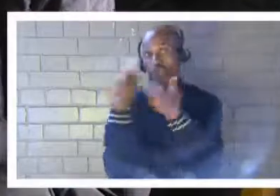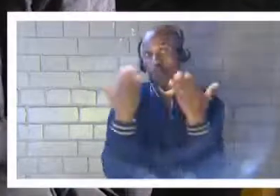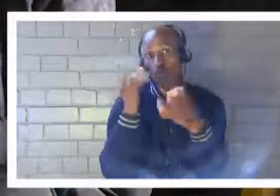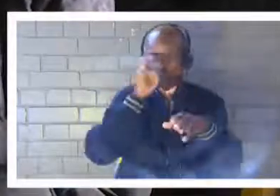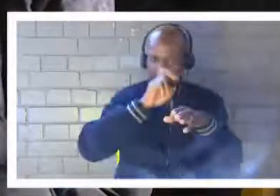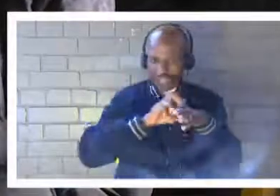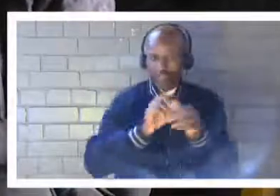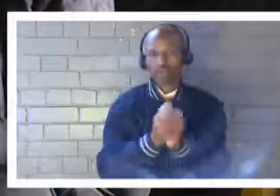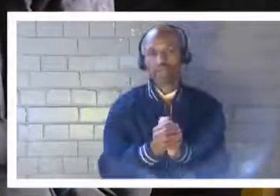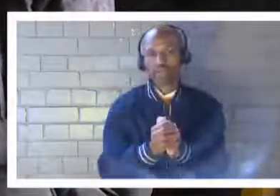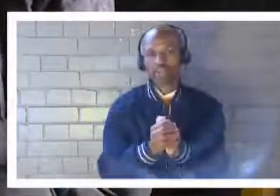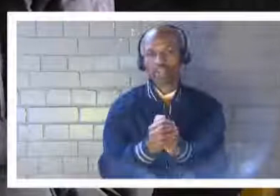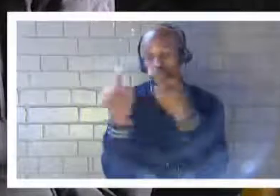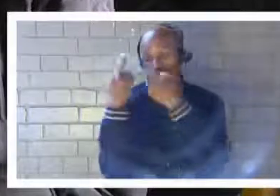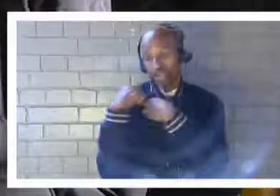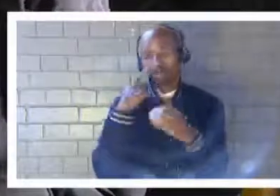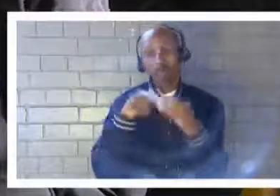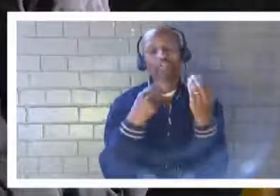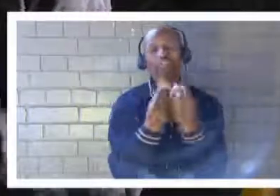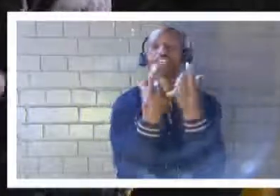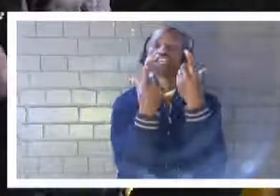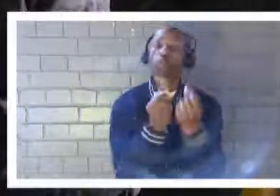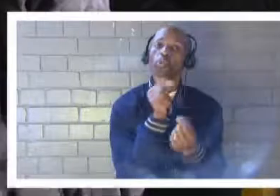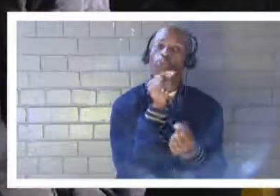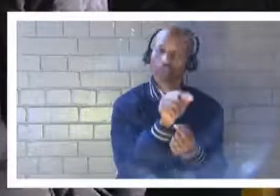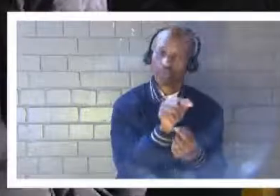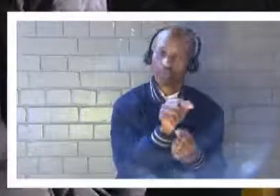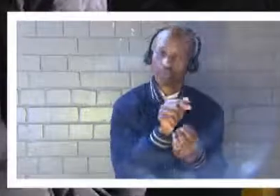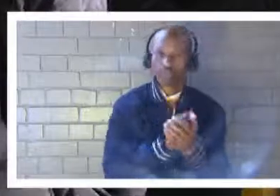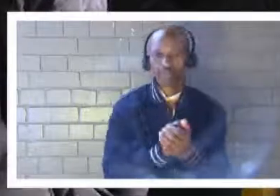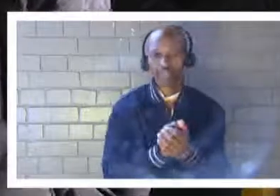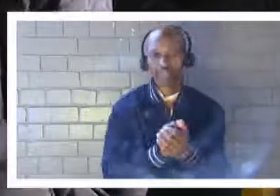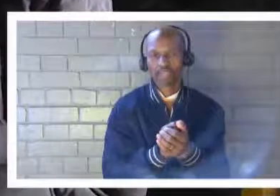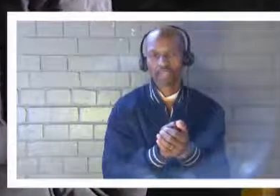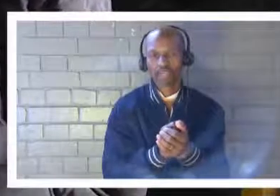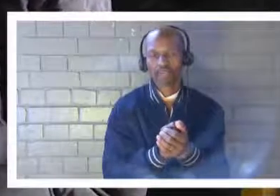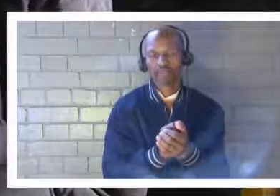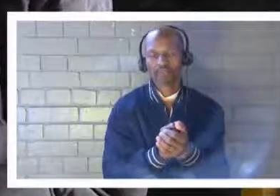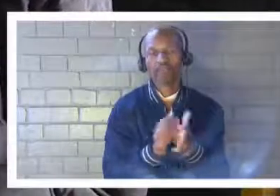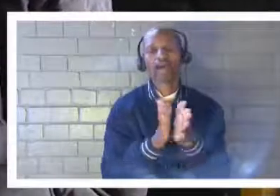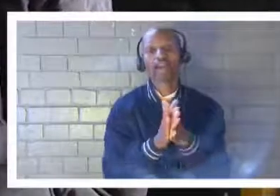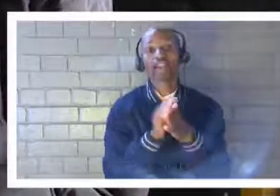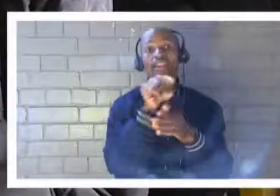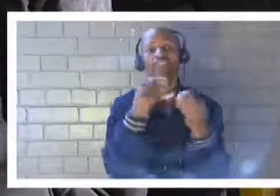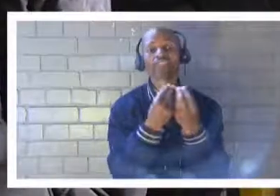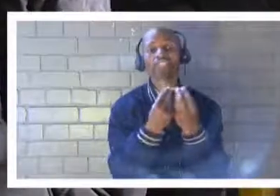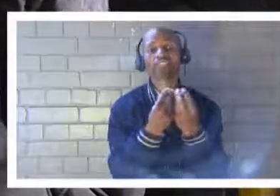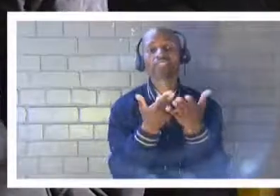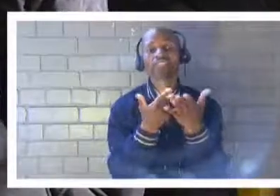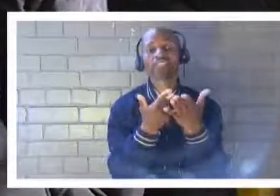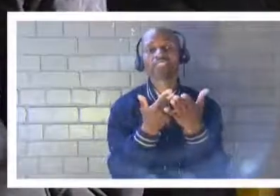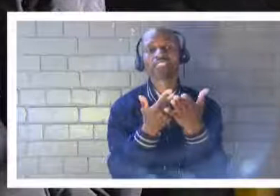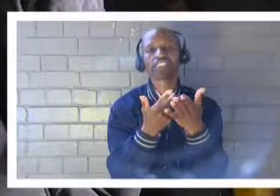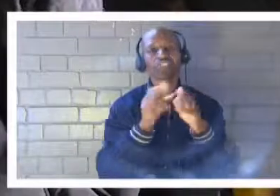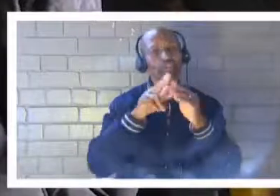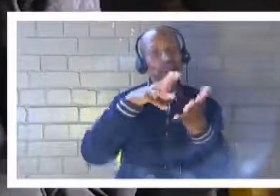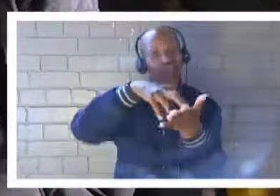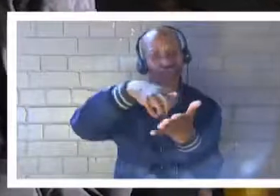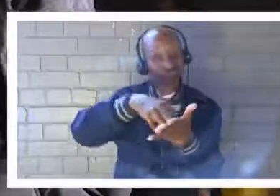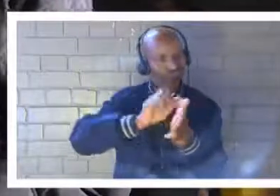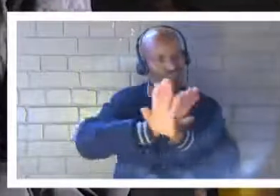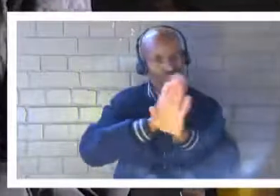needs to account in terms of what is it that they're doing as our counterpart is very, very, very lacking.